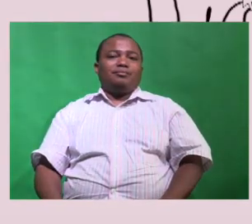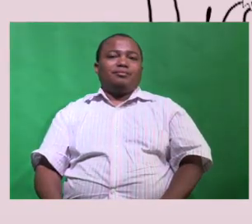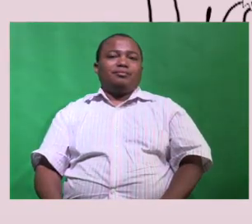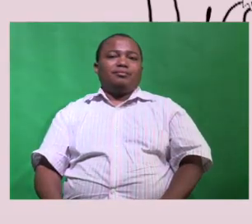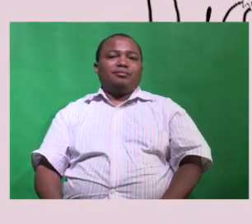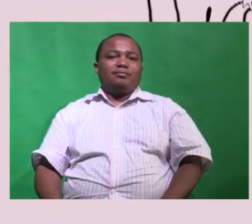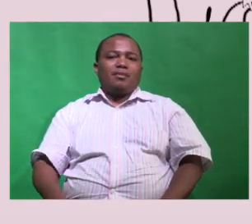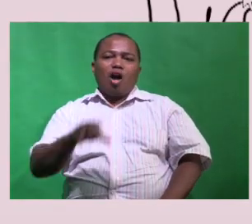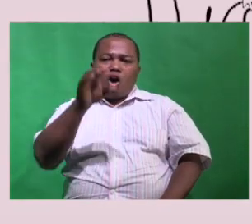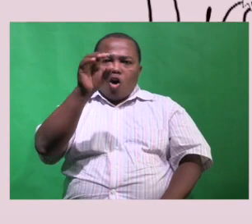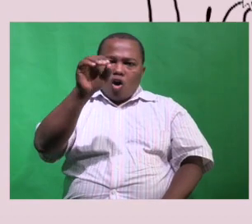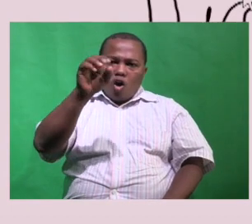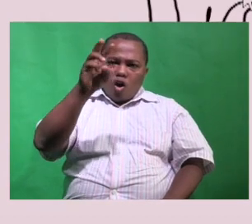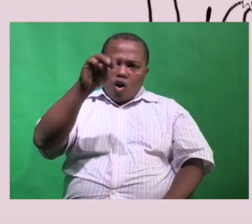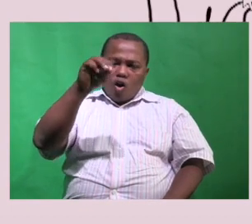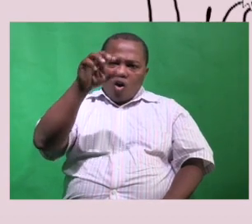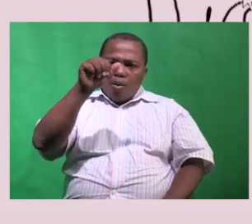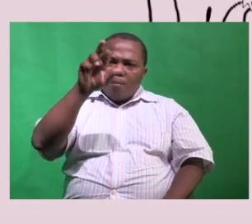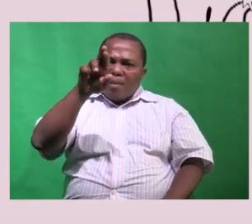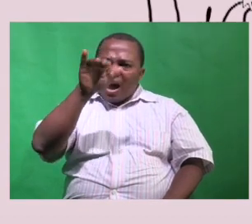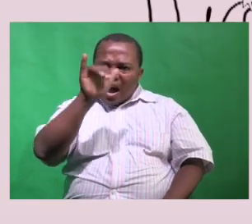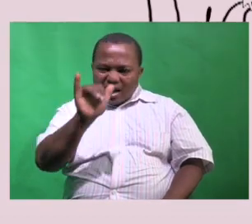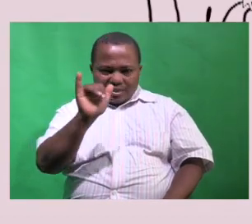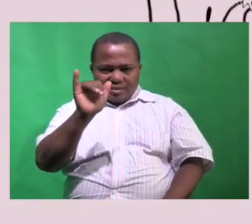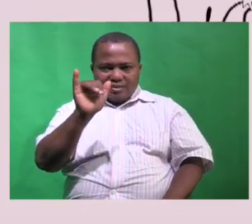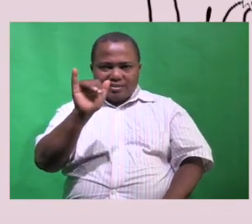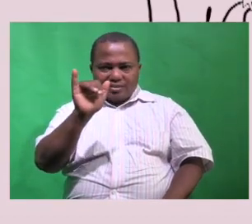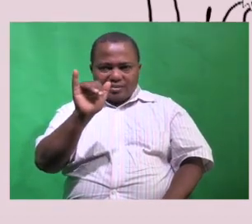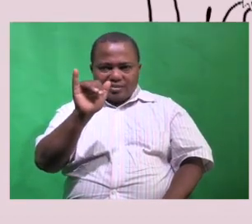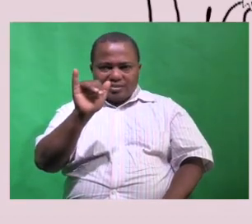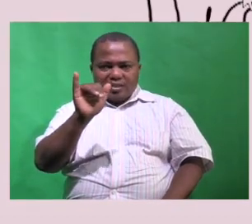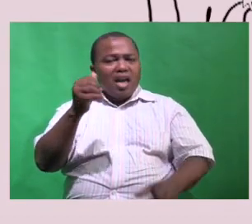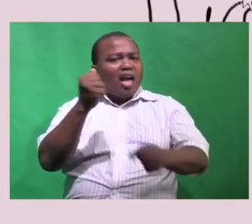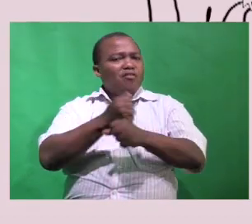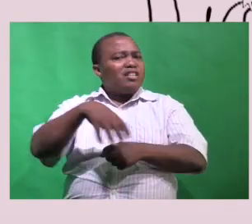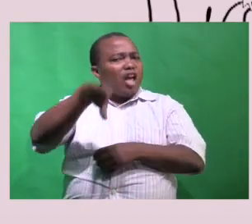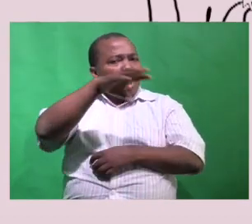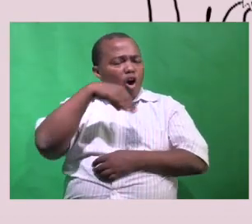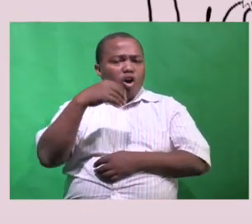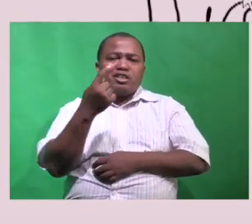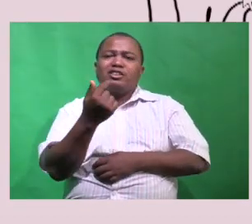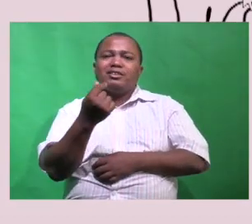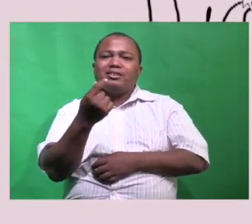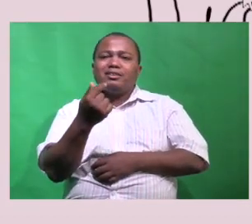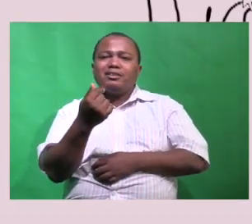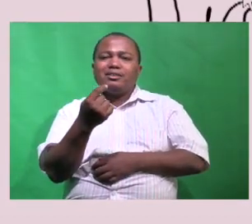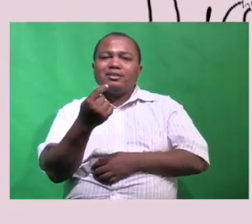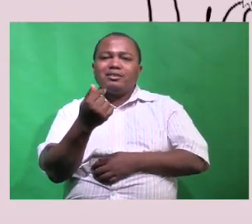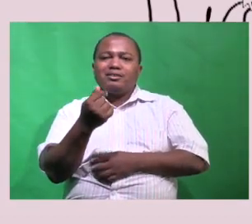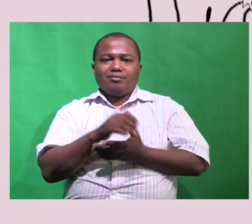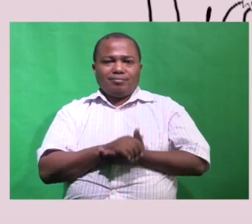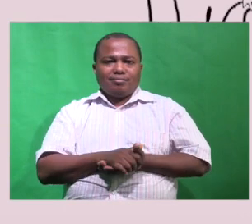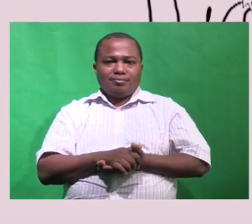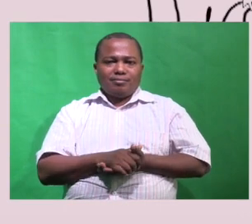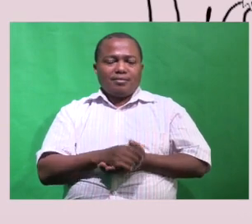Omari, the tenant, owed John Tanzania shillings